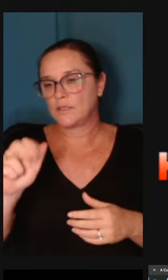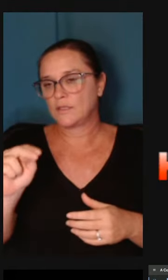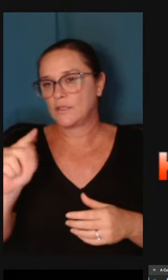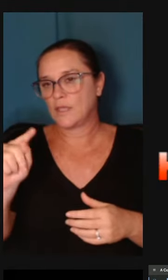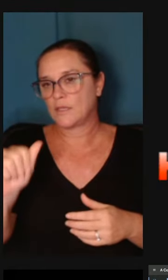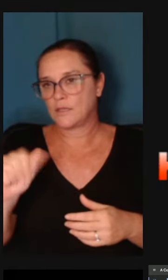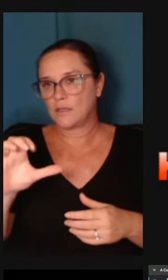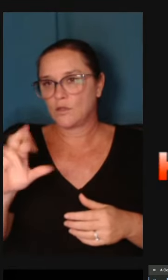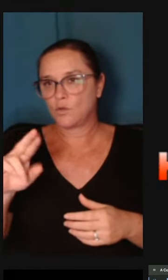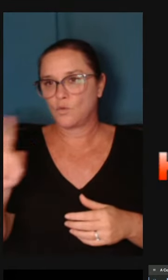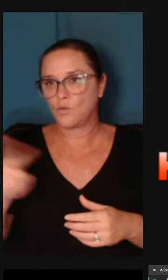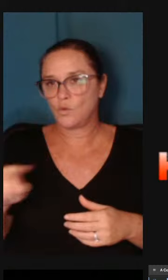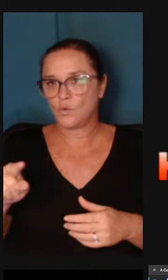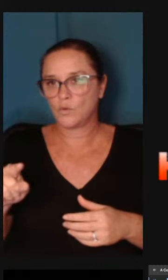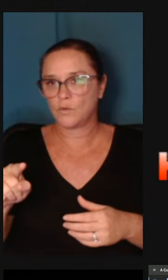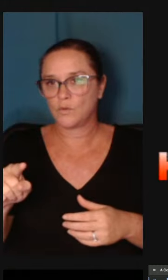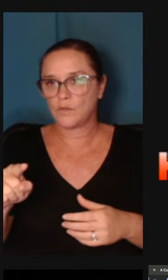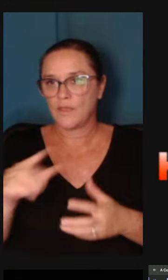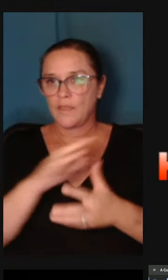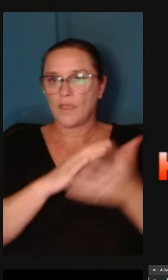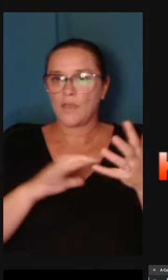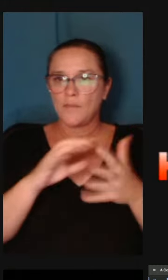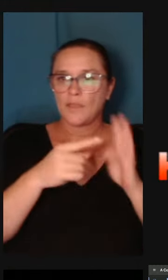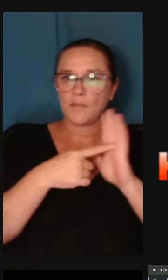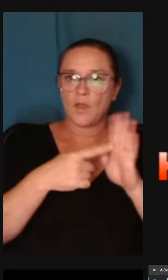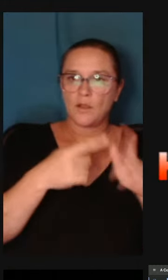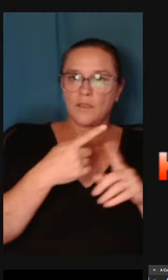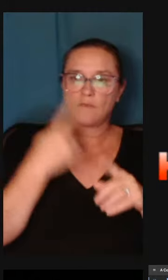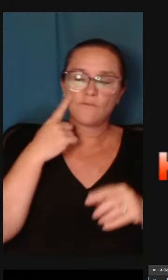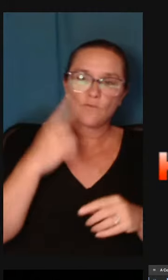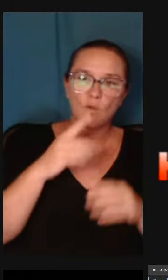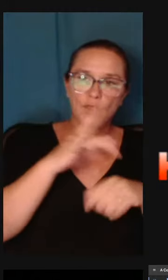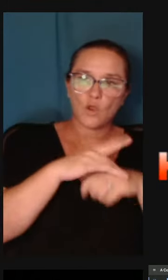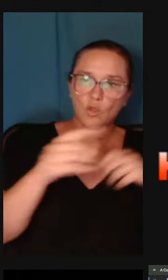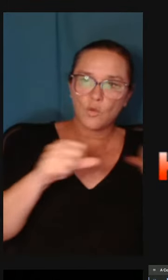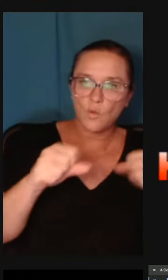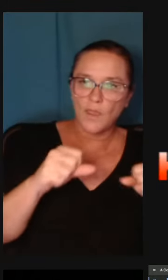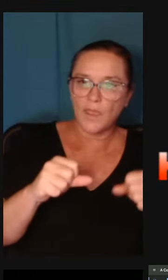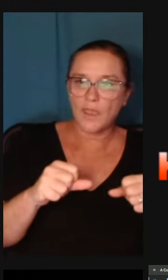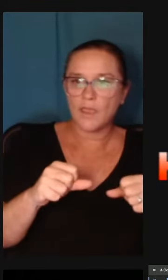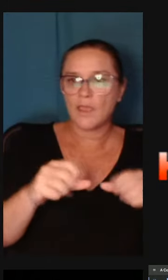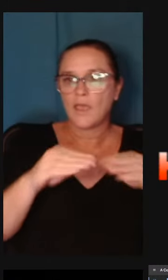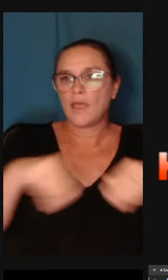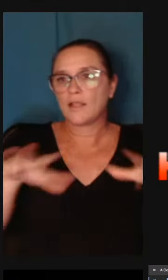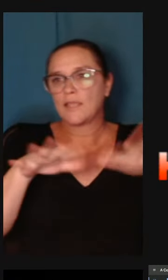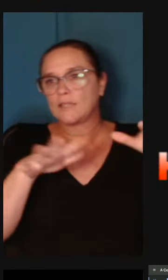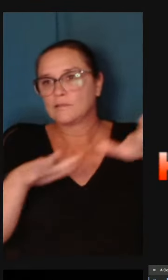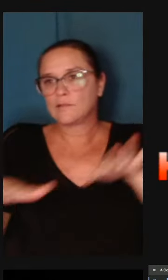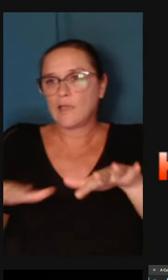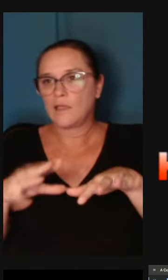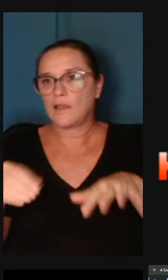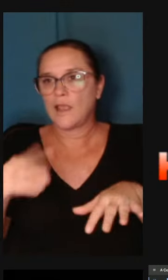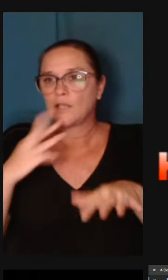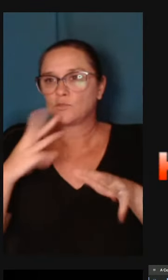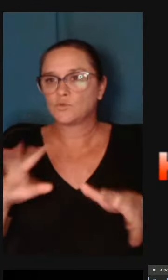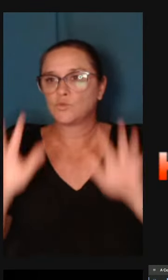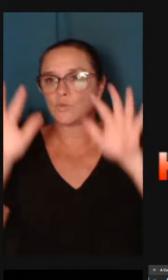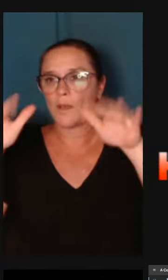that combined the modeling for the earthquake, a landslide, and tsunami all jointly.